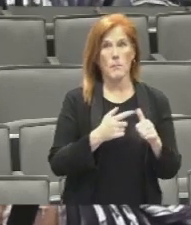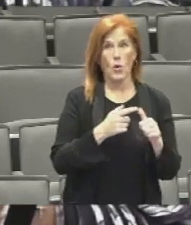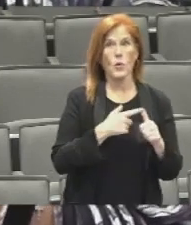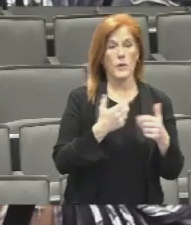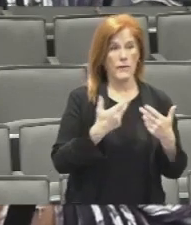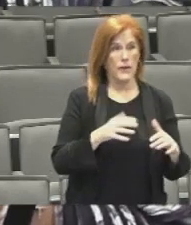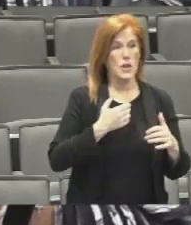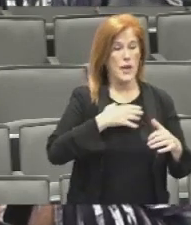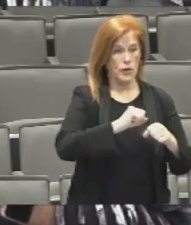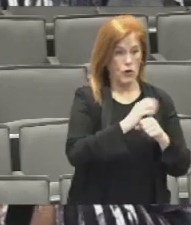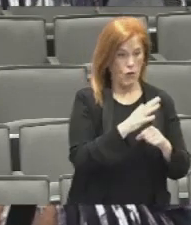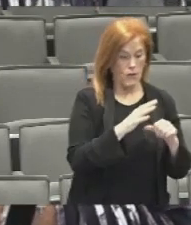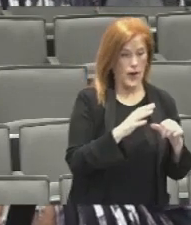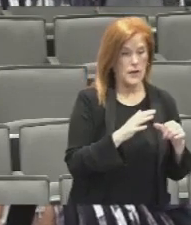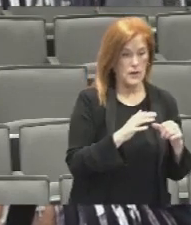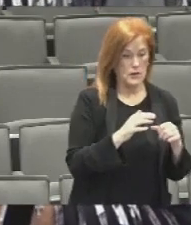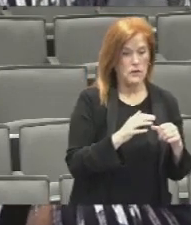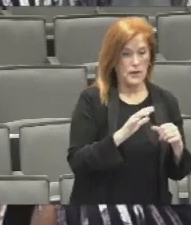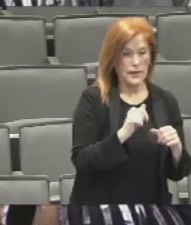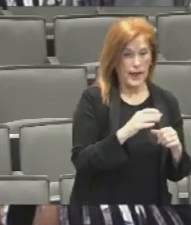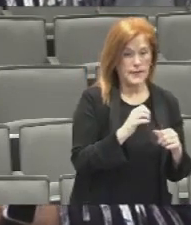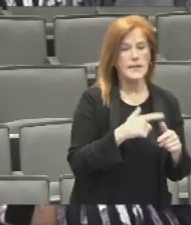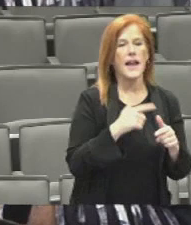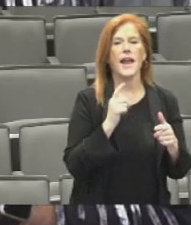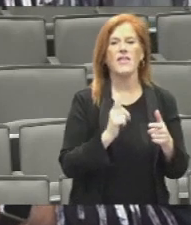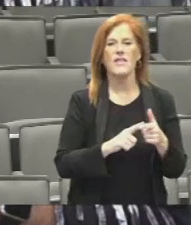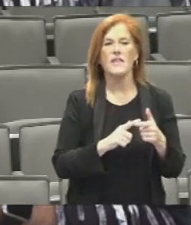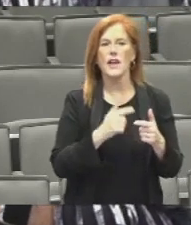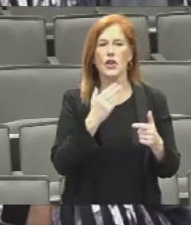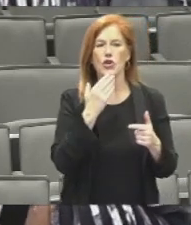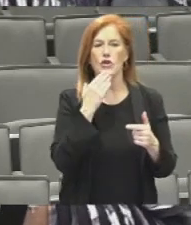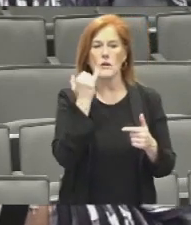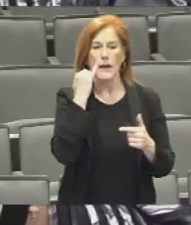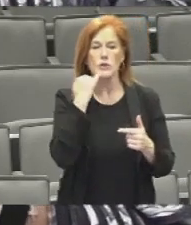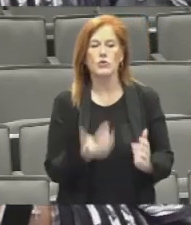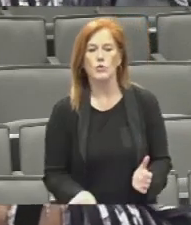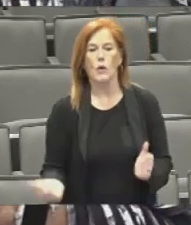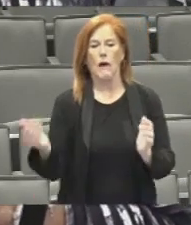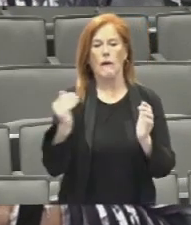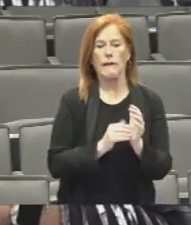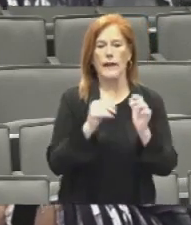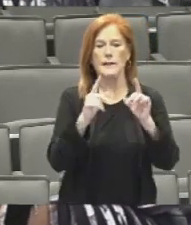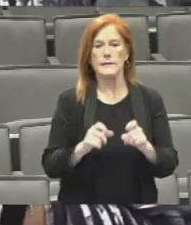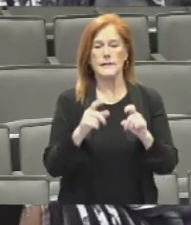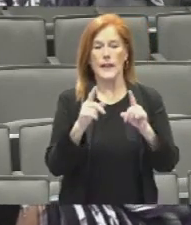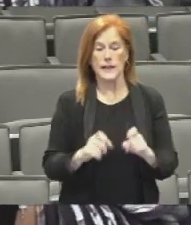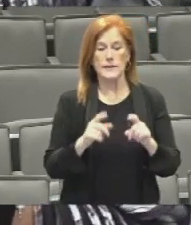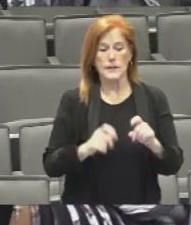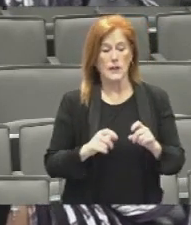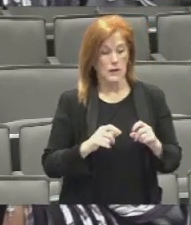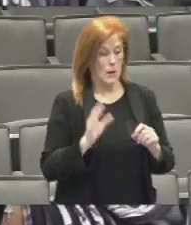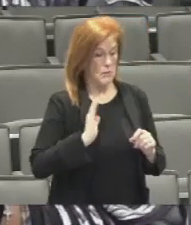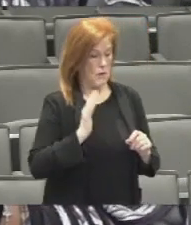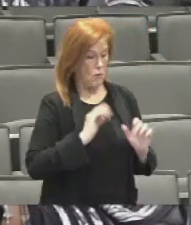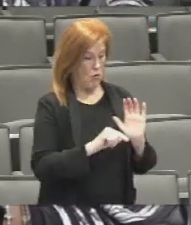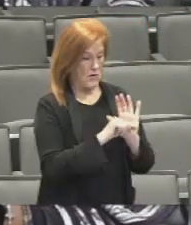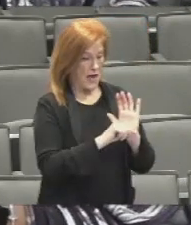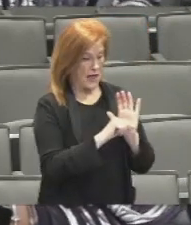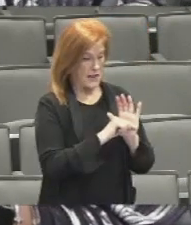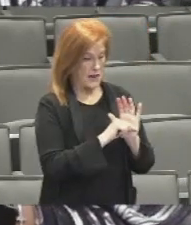the best practice is to test them again, those that were negative between 7 to 10 days after